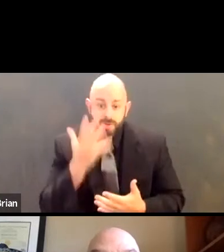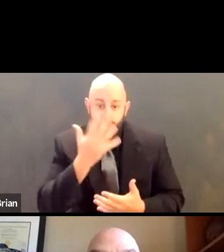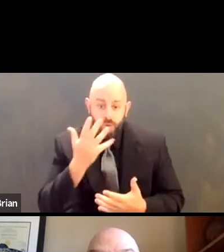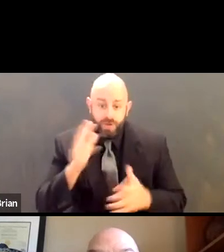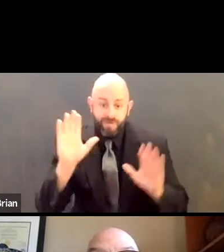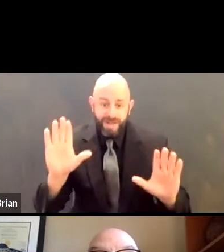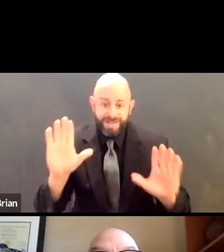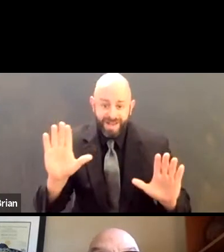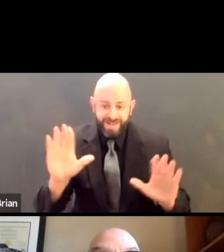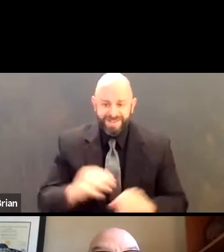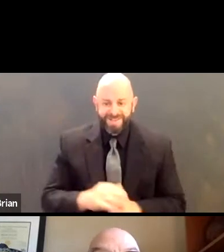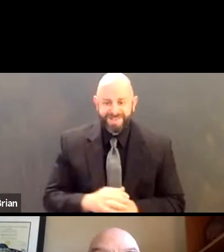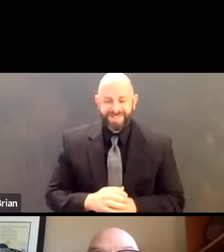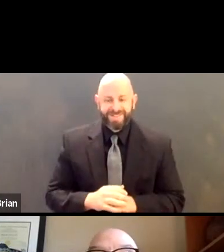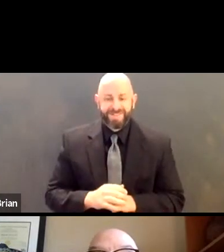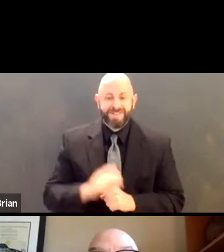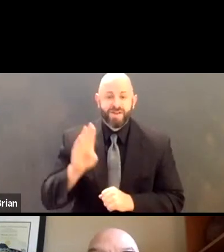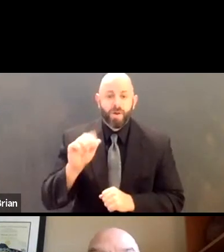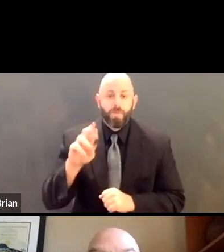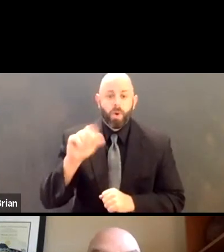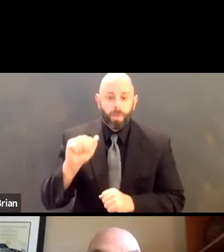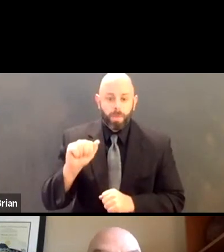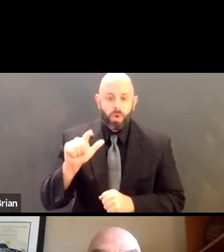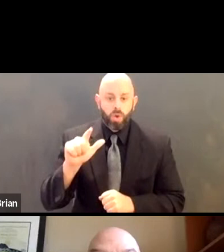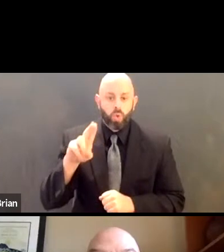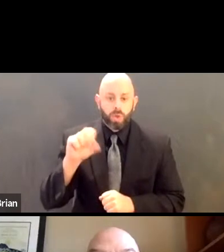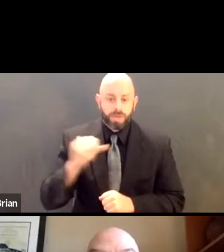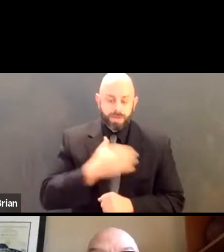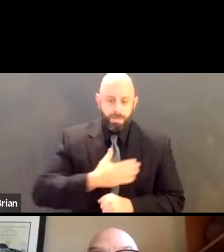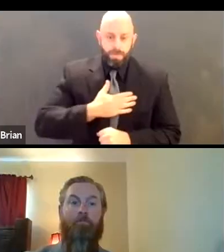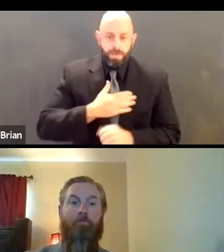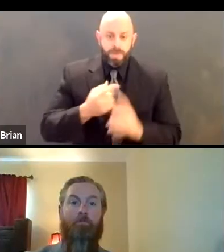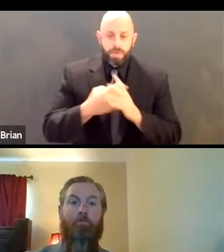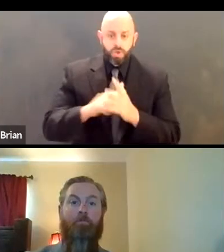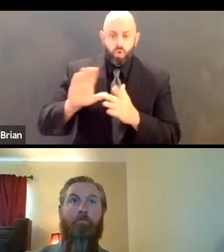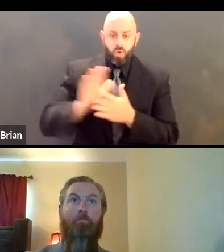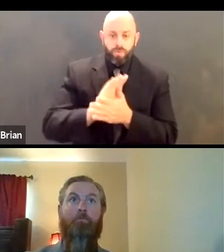And Barbara Lucas, let me ask you to start your video as well.